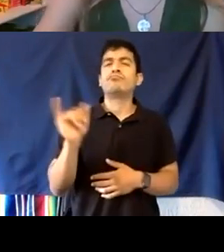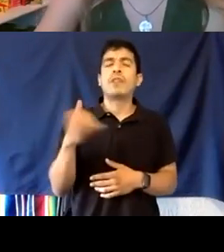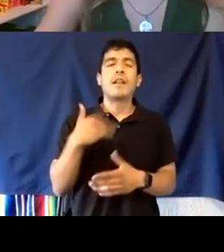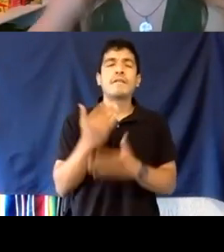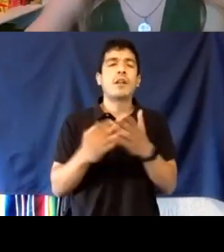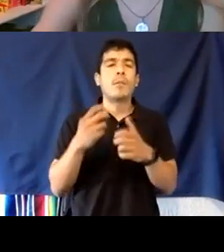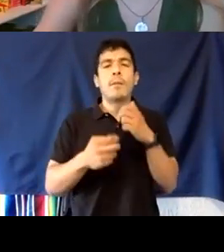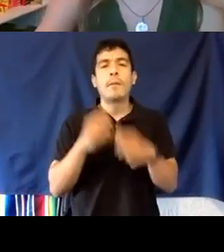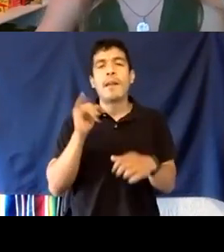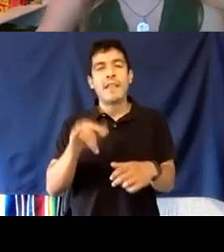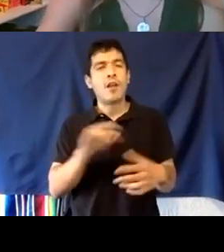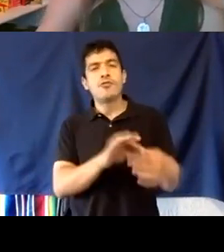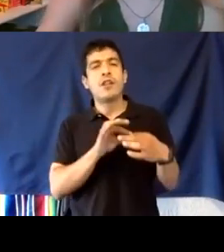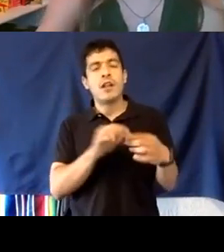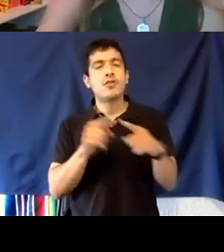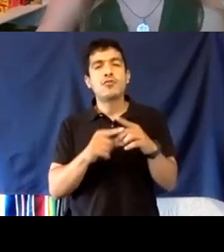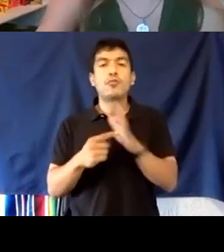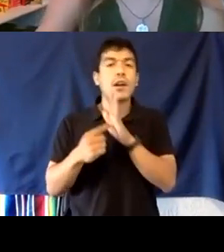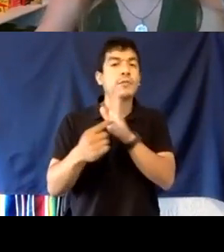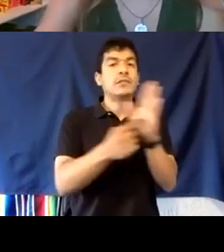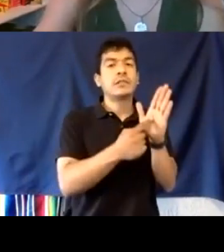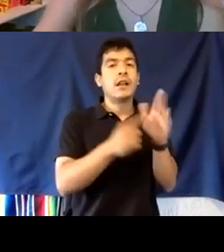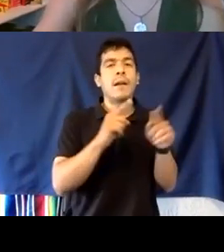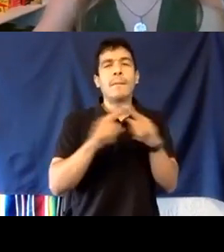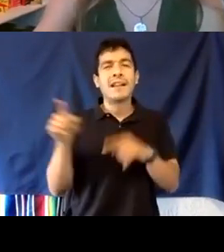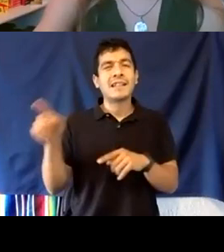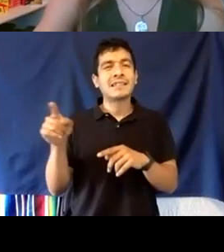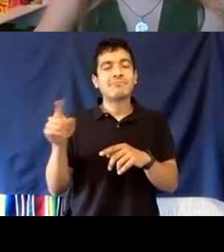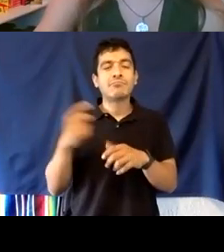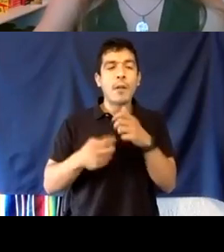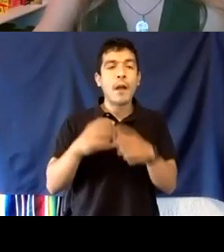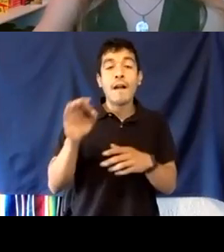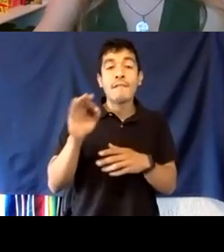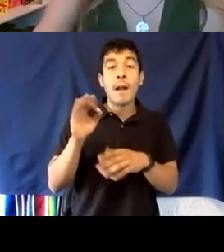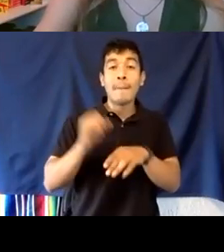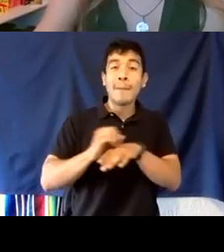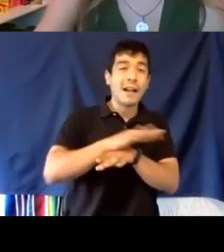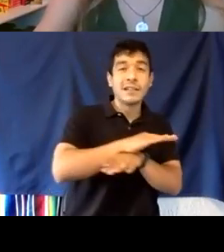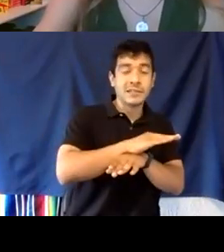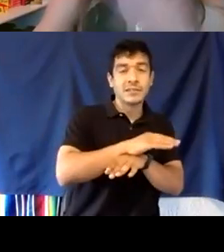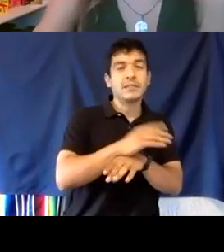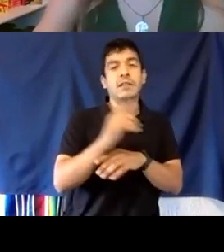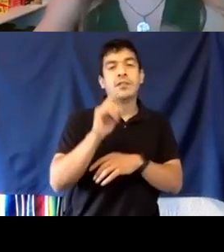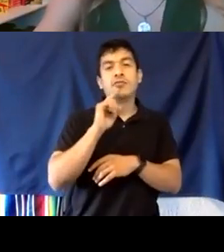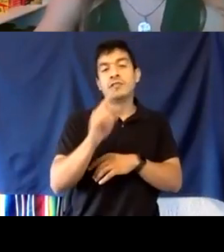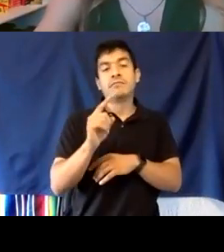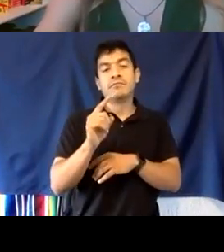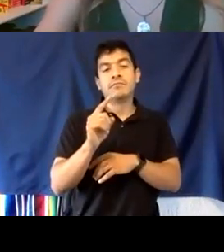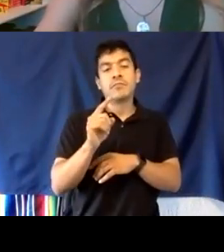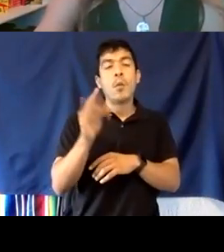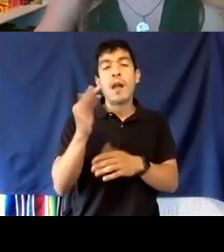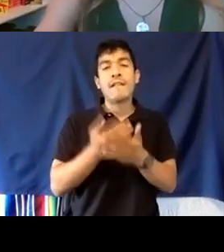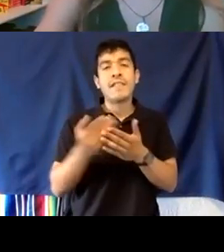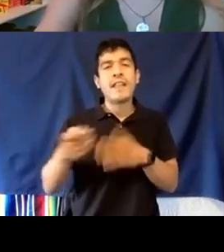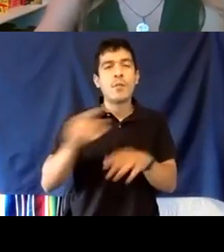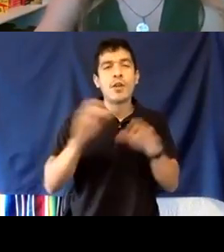are certainly related to representation, but there are issues of bias. And so one of the things that we do in